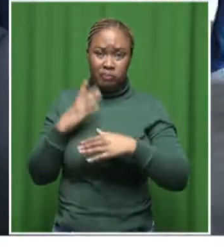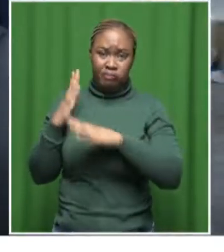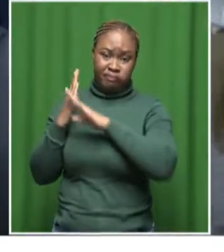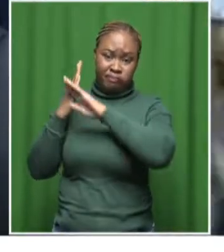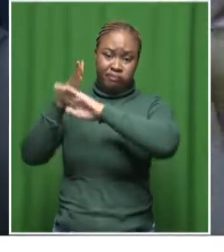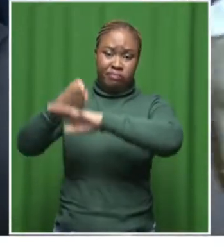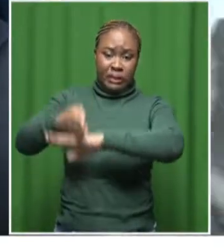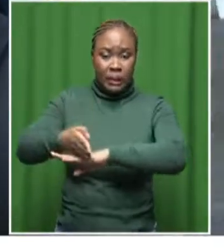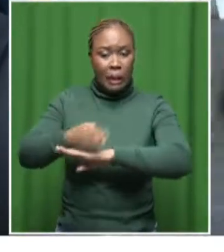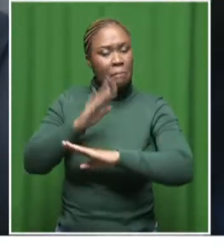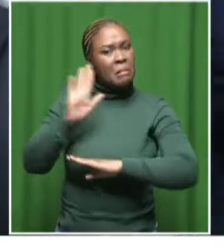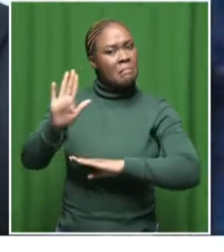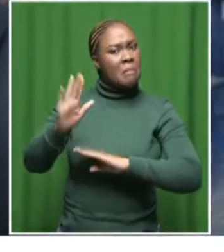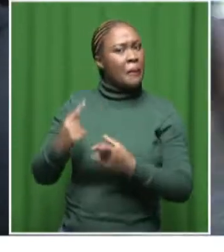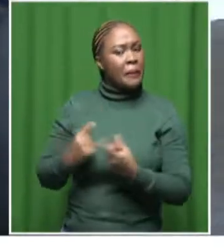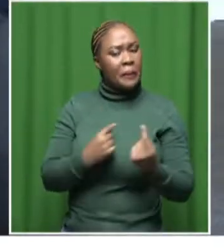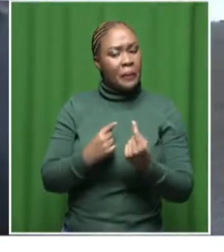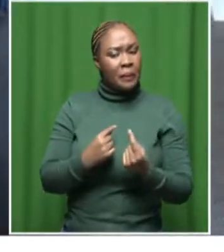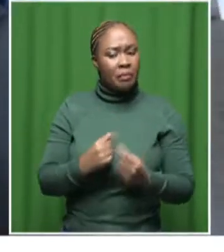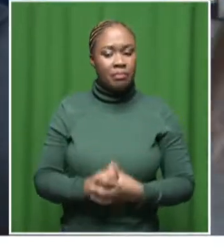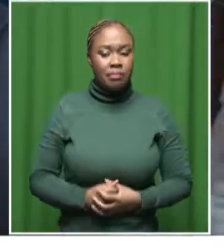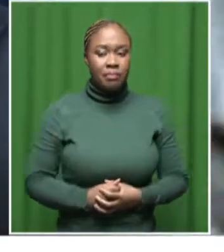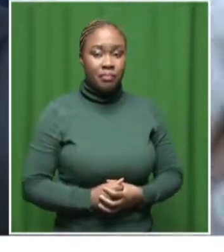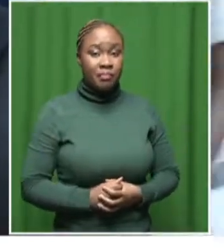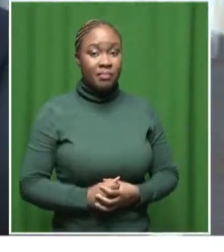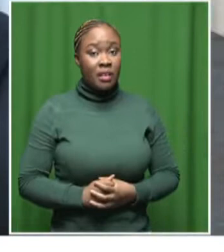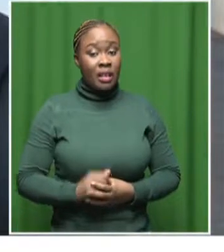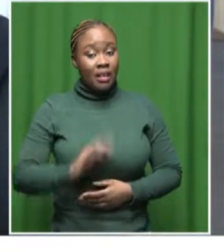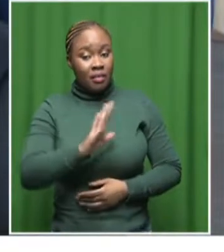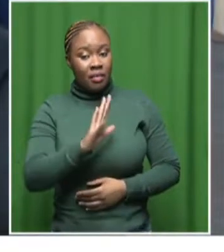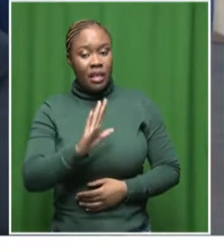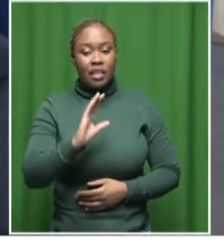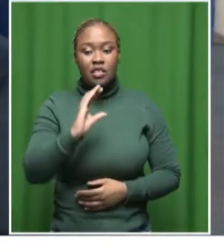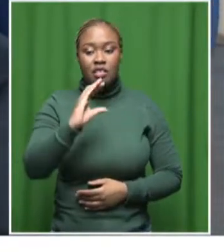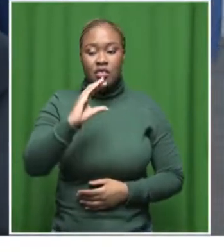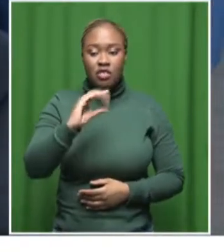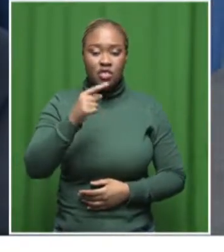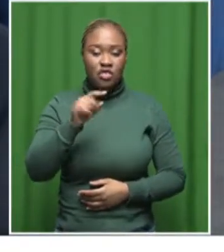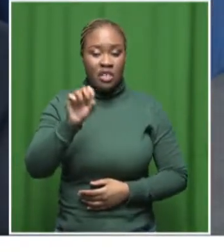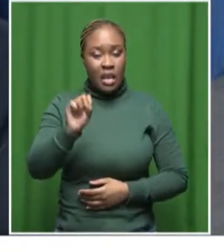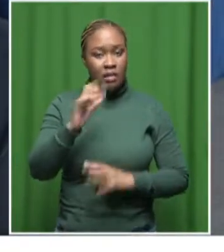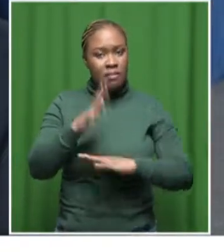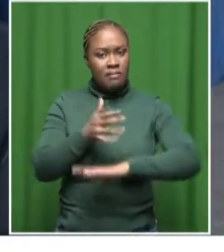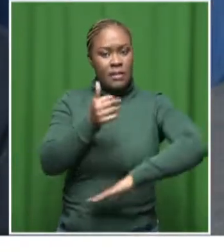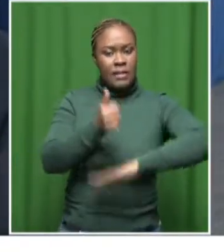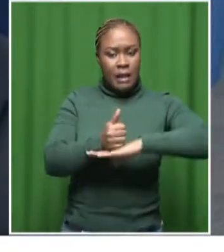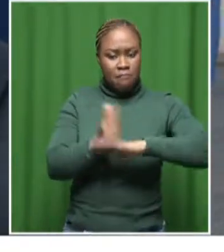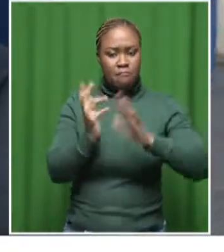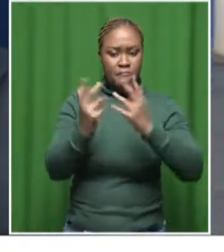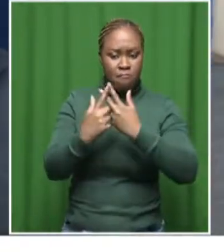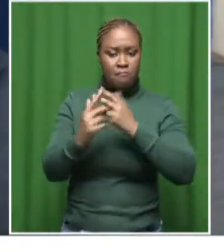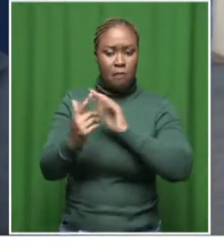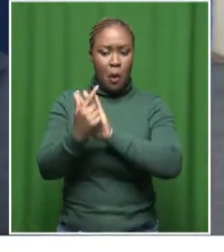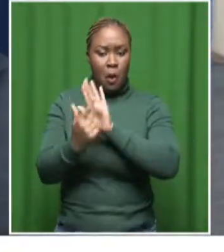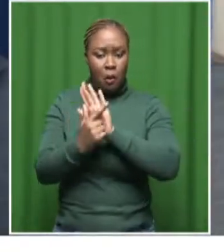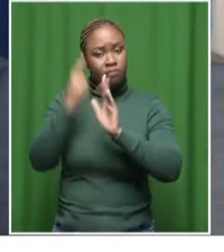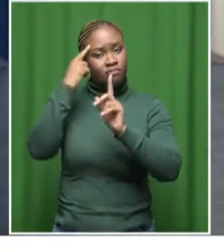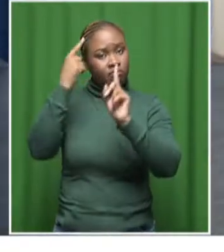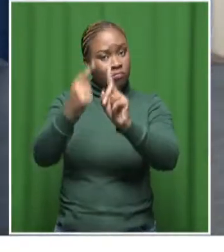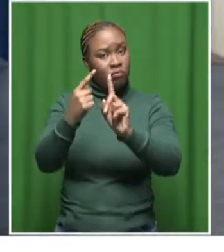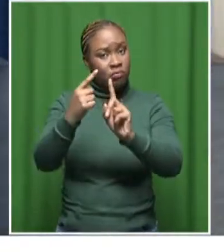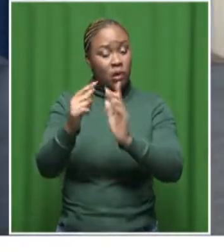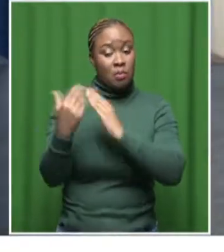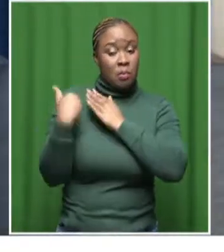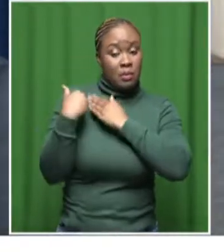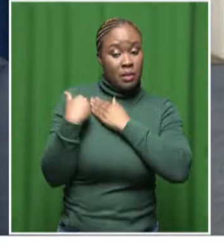So the Council for Geoscience is established in terms of the law, and our primary